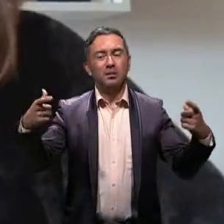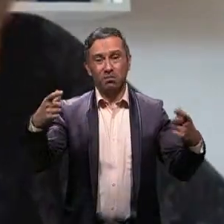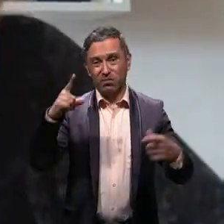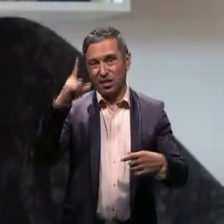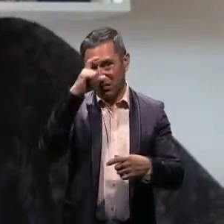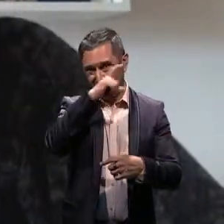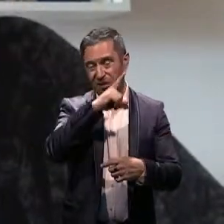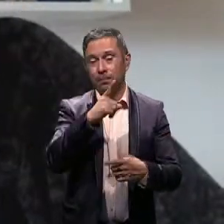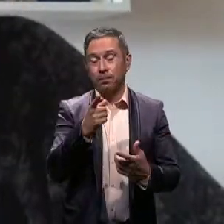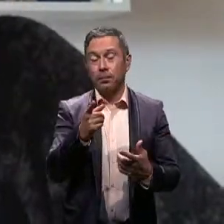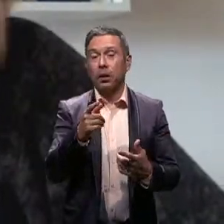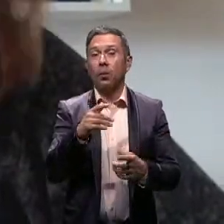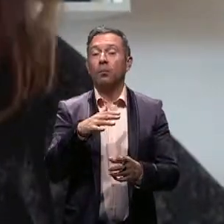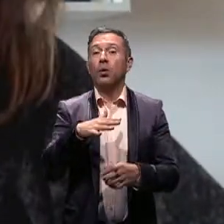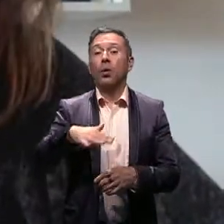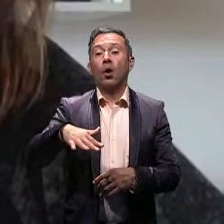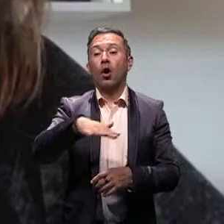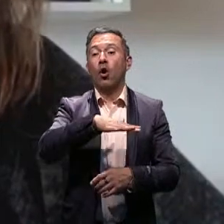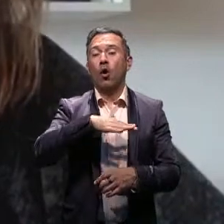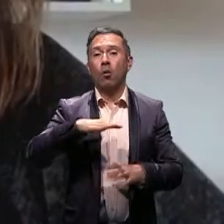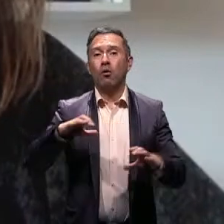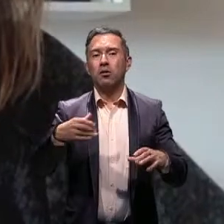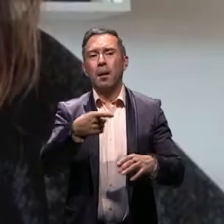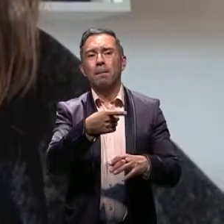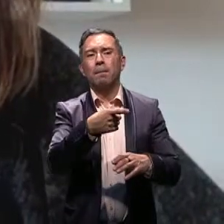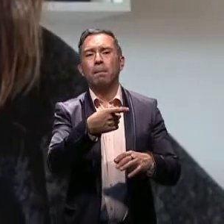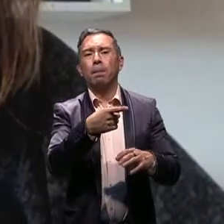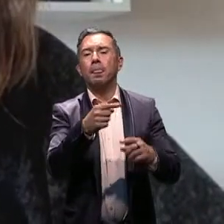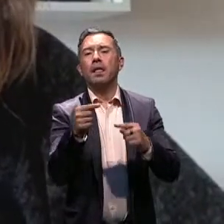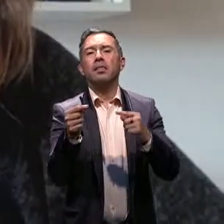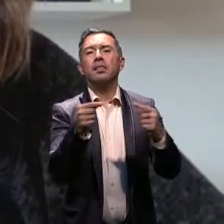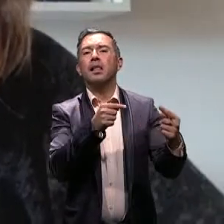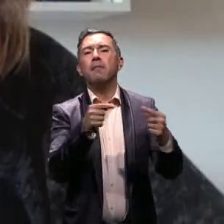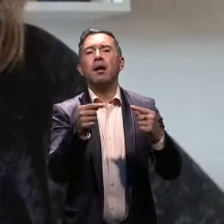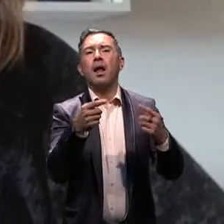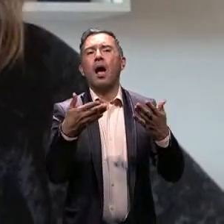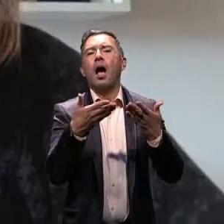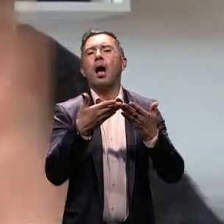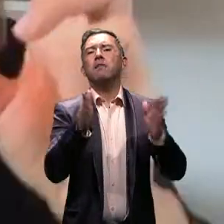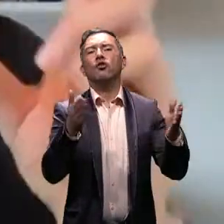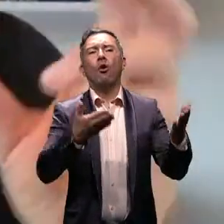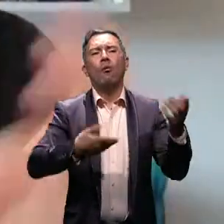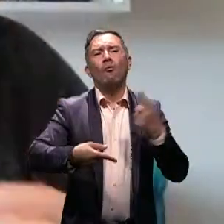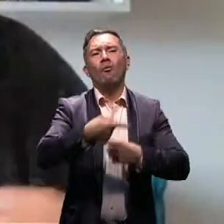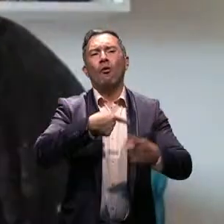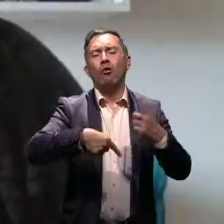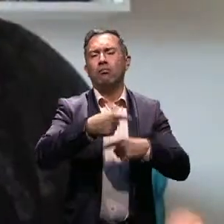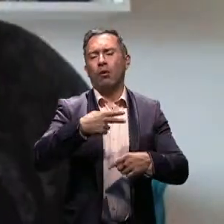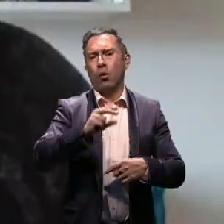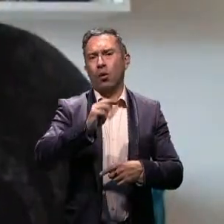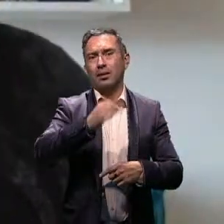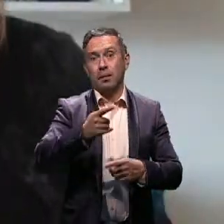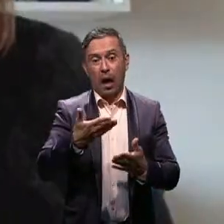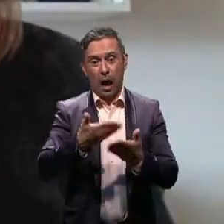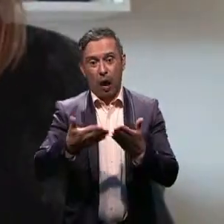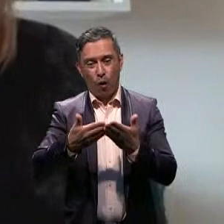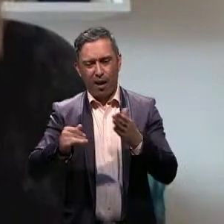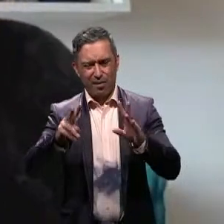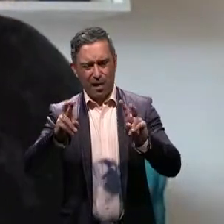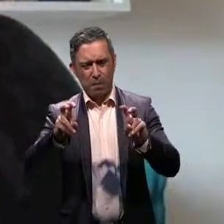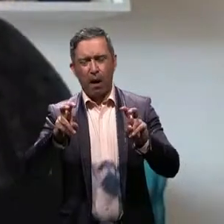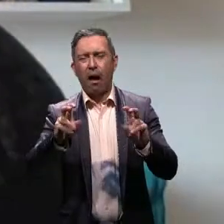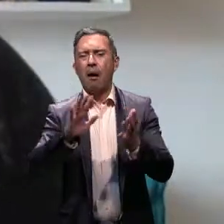And as a community, we shouldn't accept the generalization of the debate. Sometimes this topic of